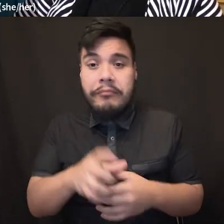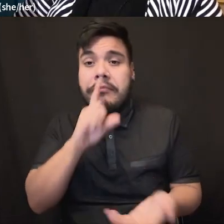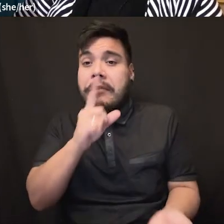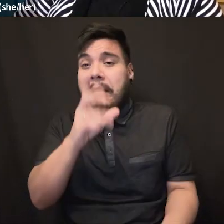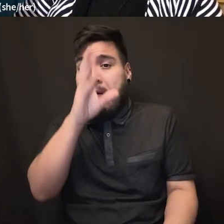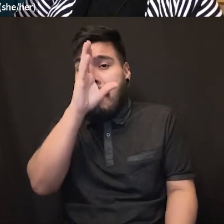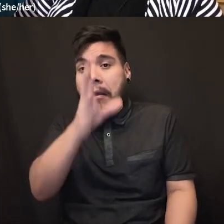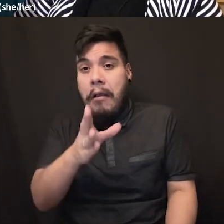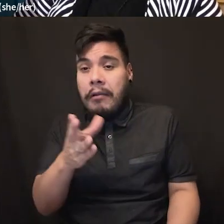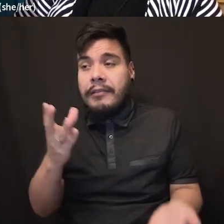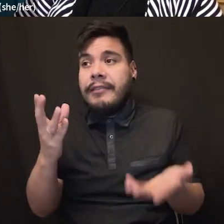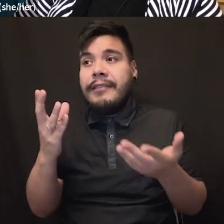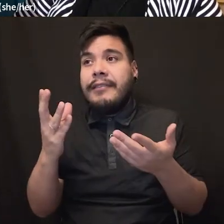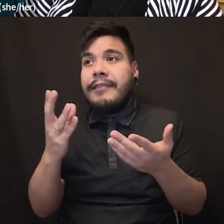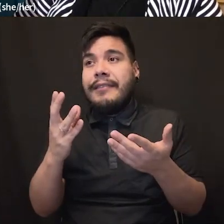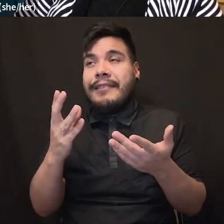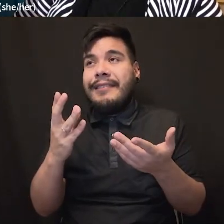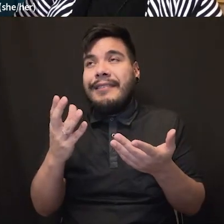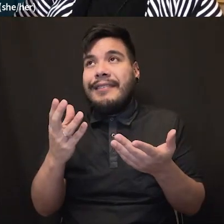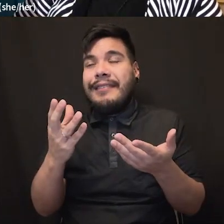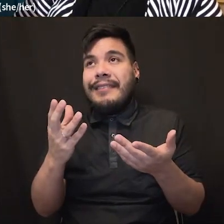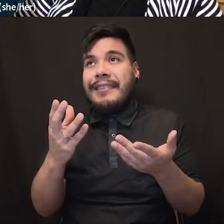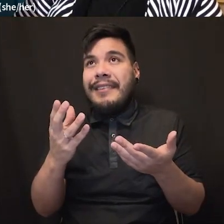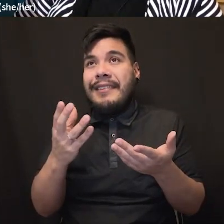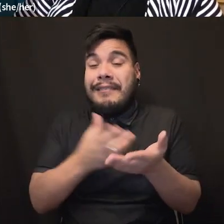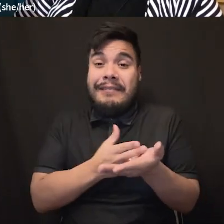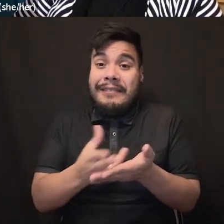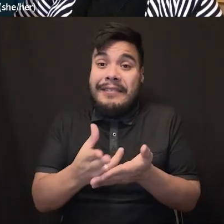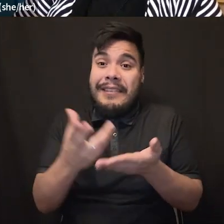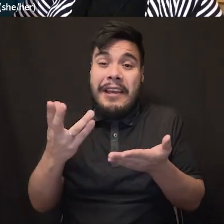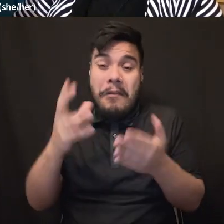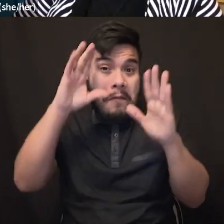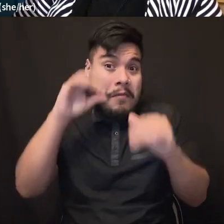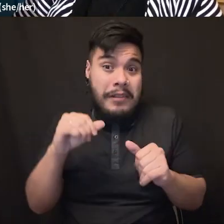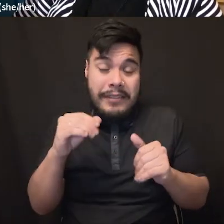completely honest about how I feel. And I hope that it can be